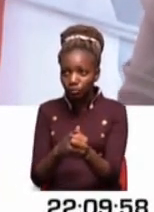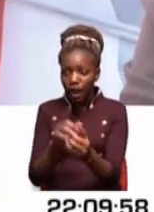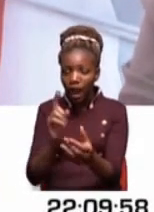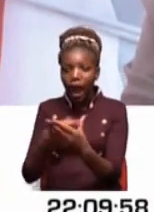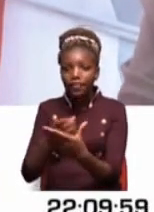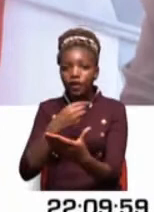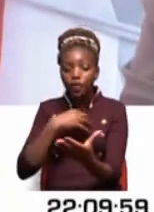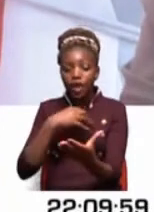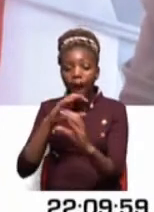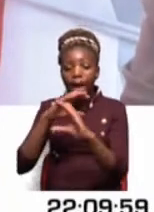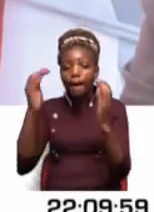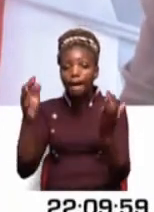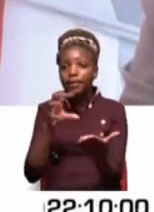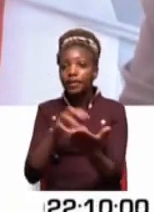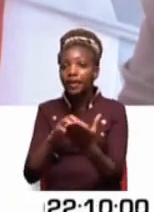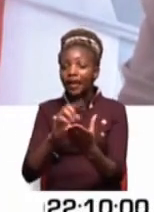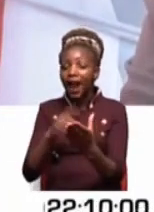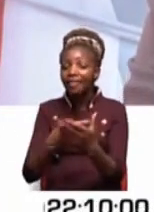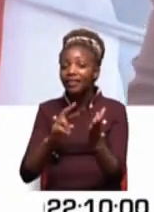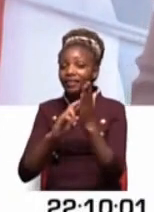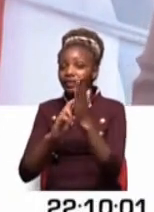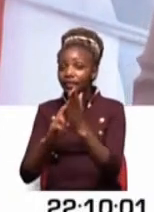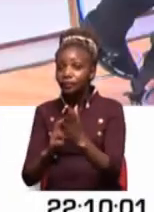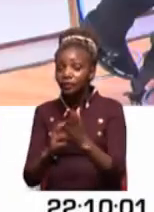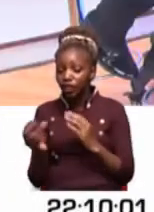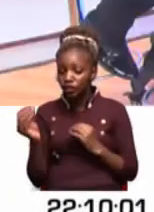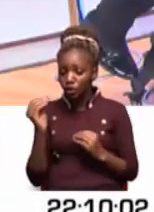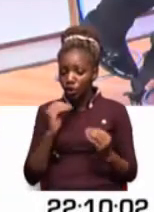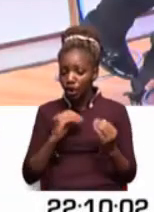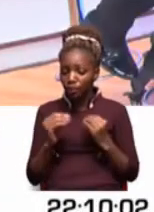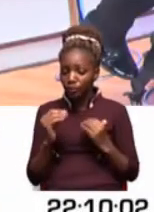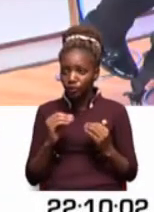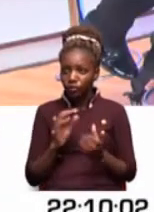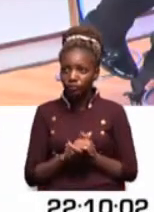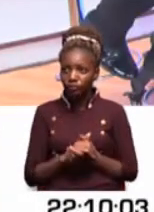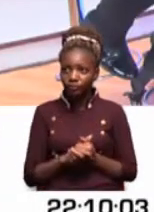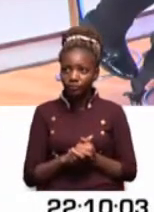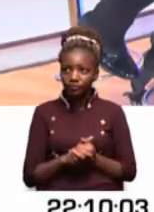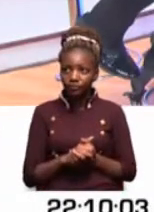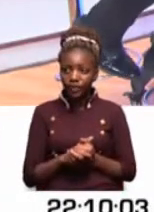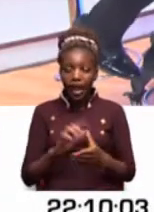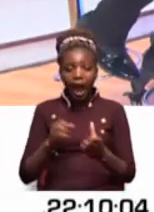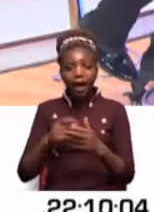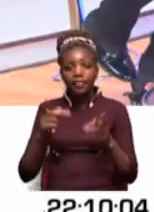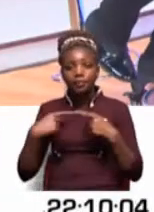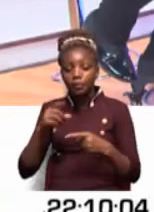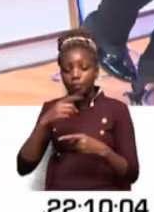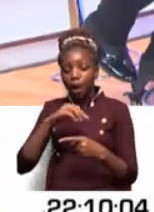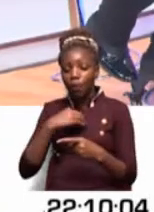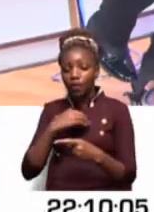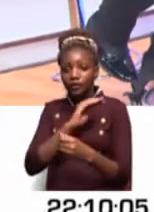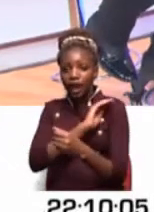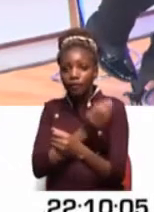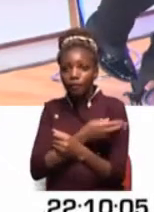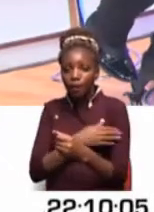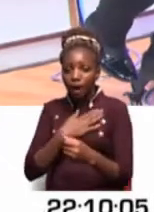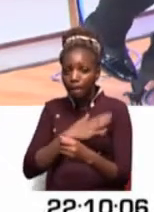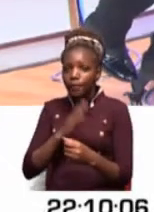and the cake represents corruption. Mm-hmm. And Benji. Now, Watuwetu, they're in power, so let us be calm.